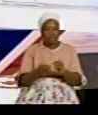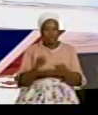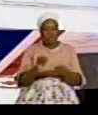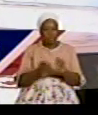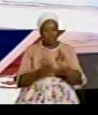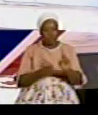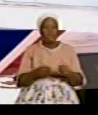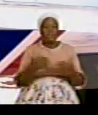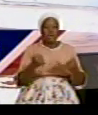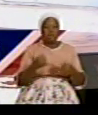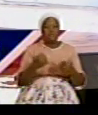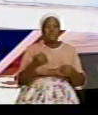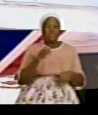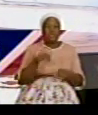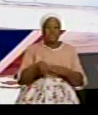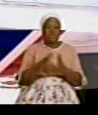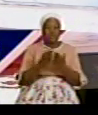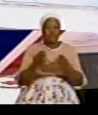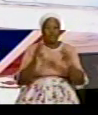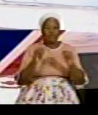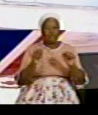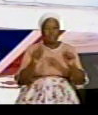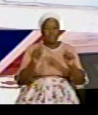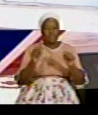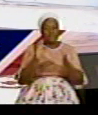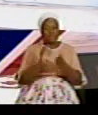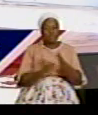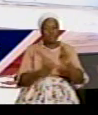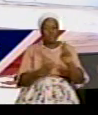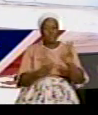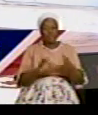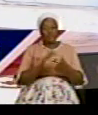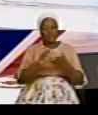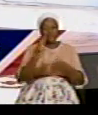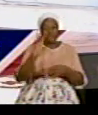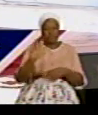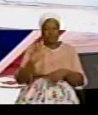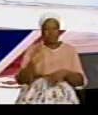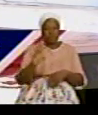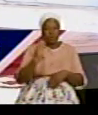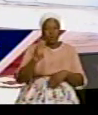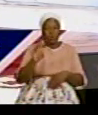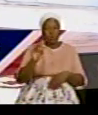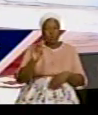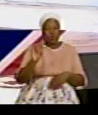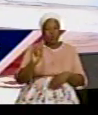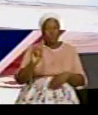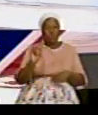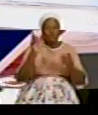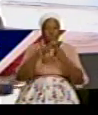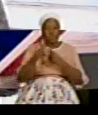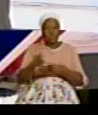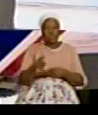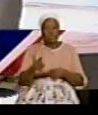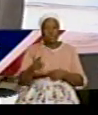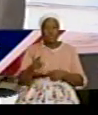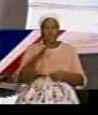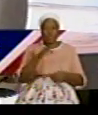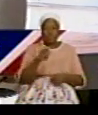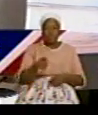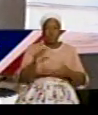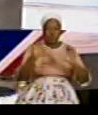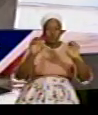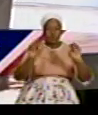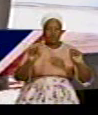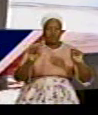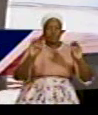reading from verse 25. What want you, scribes and Pharisees,